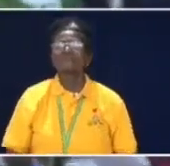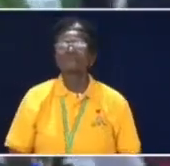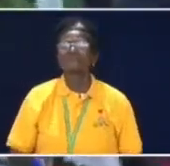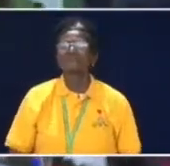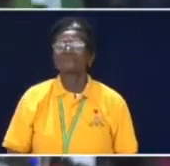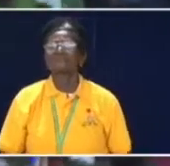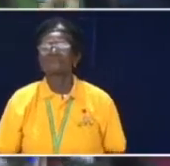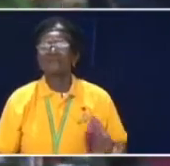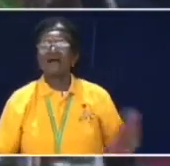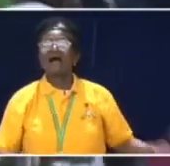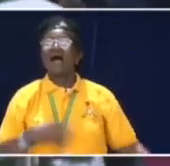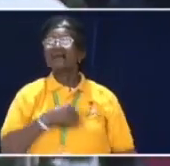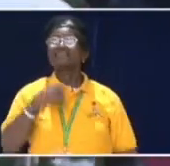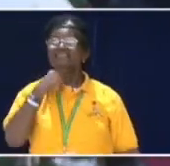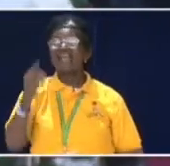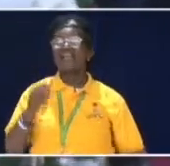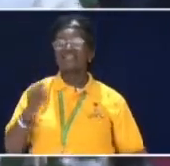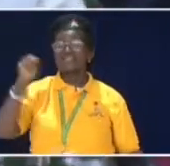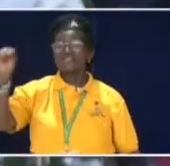tell him or her,